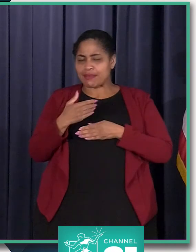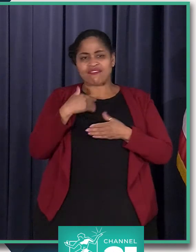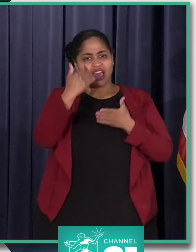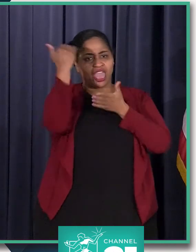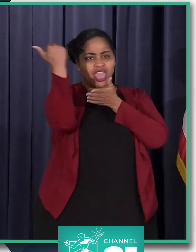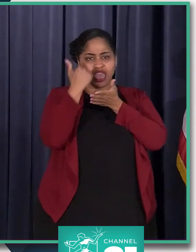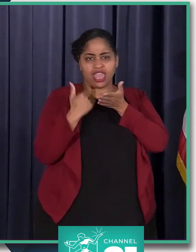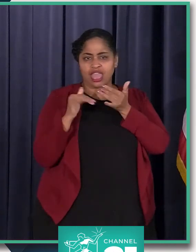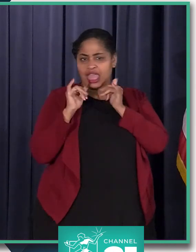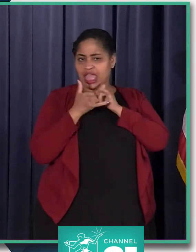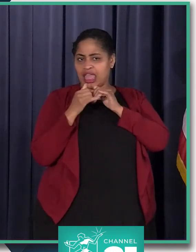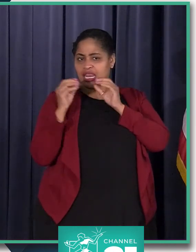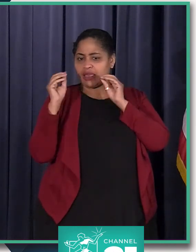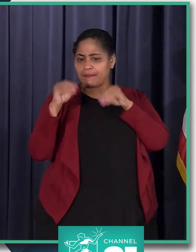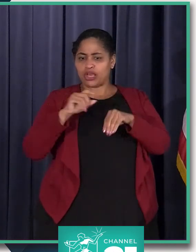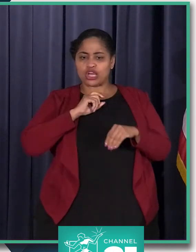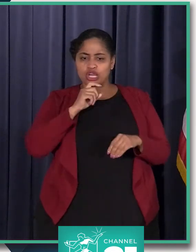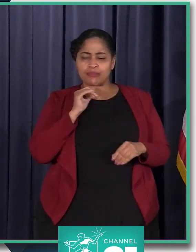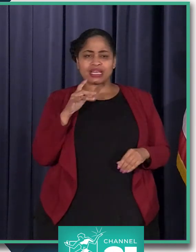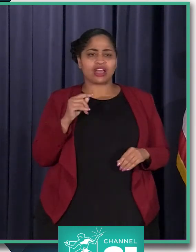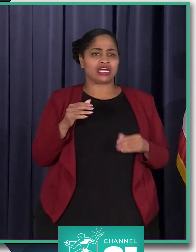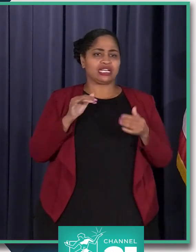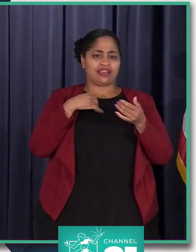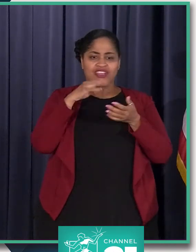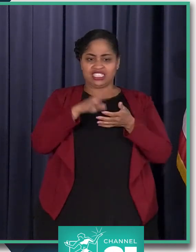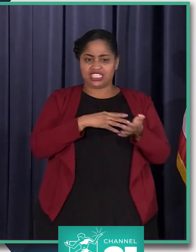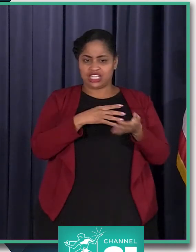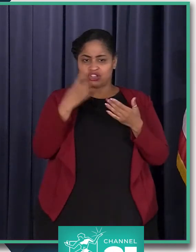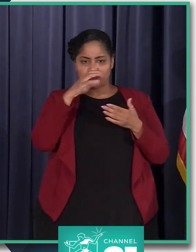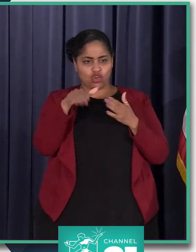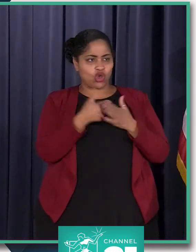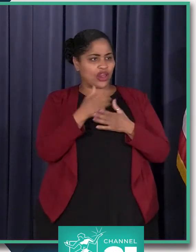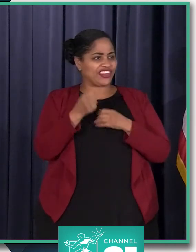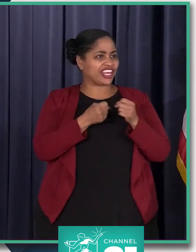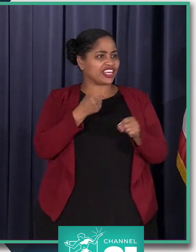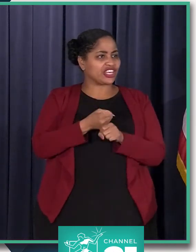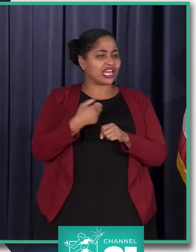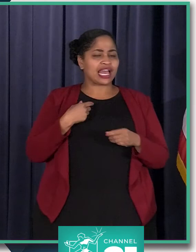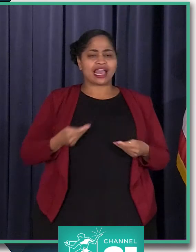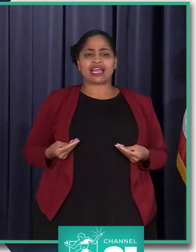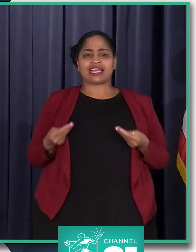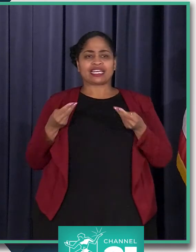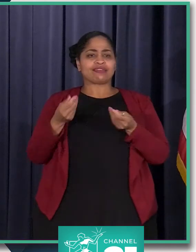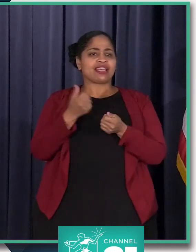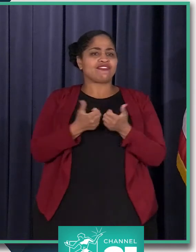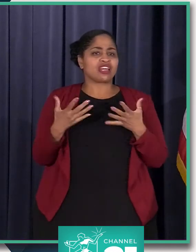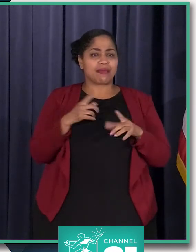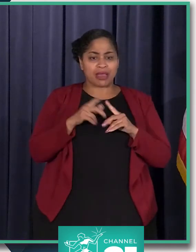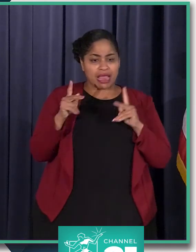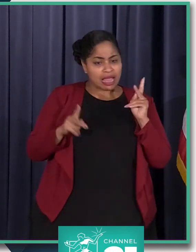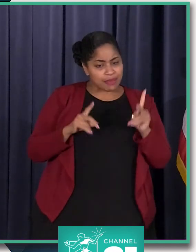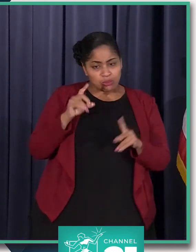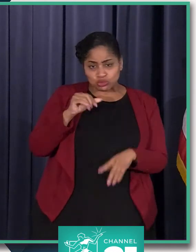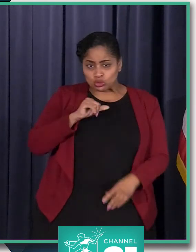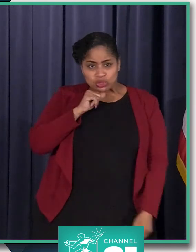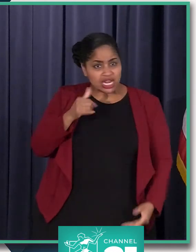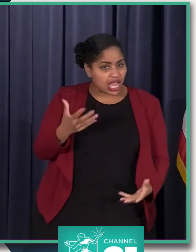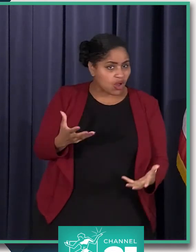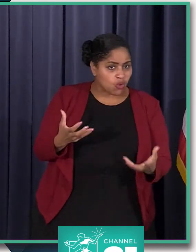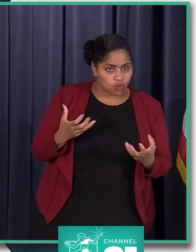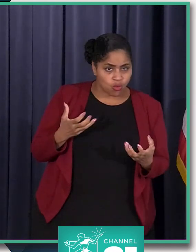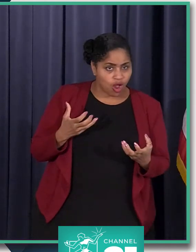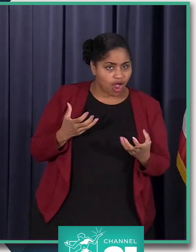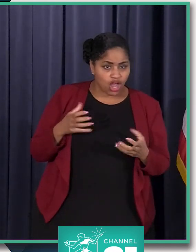list of how to put the bulk out. They Right. got a schedule for the whole year. I give them everything, but people just do not want